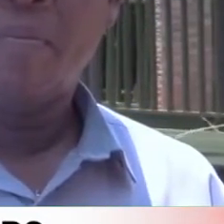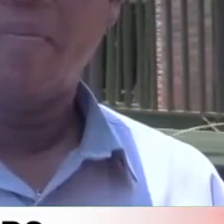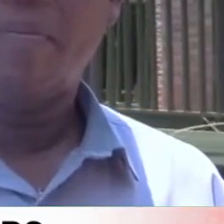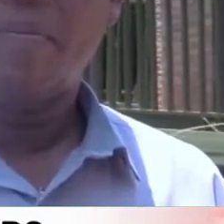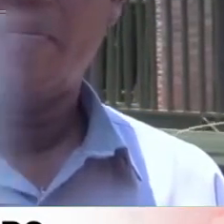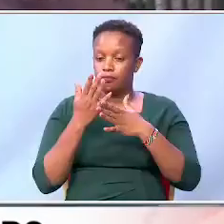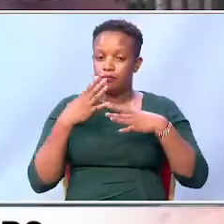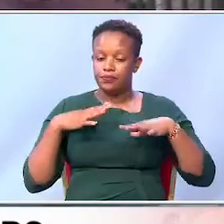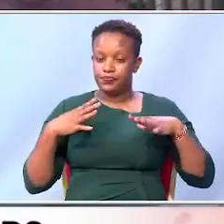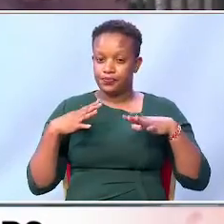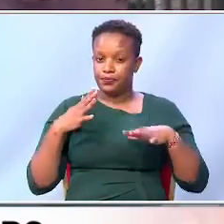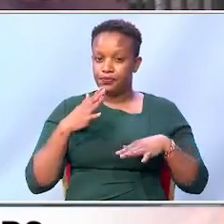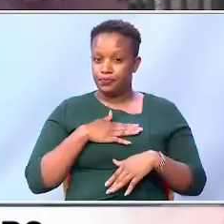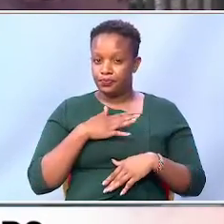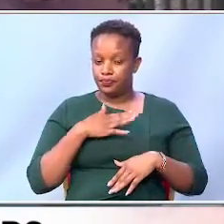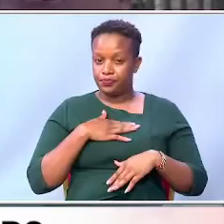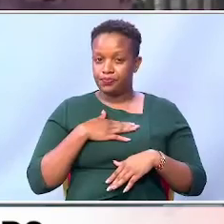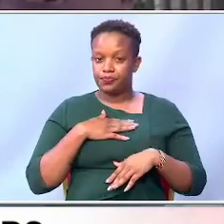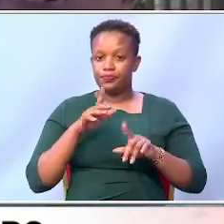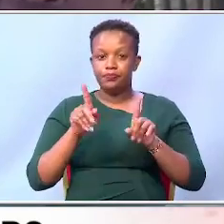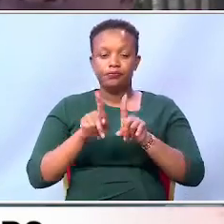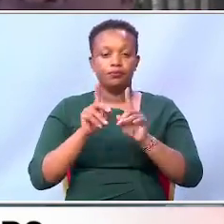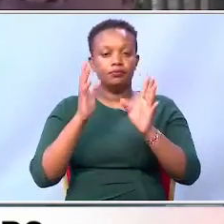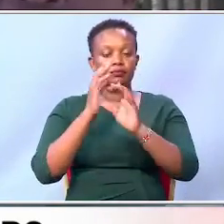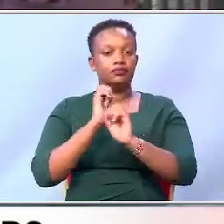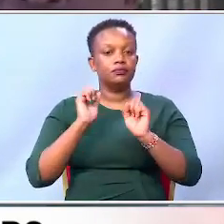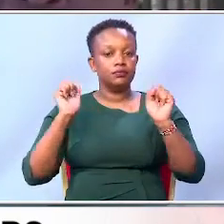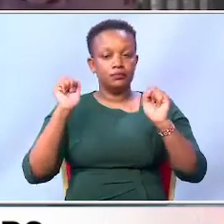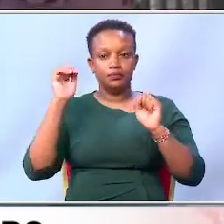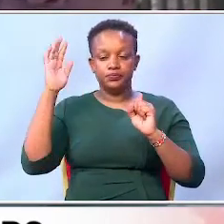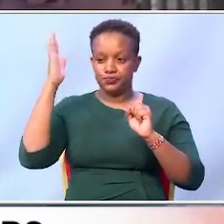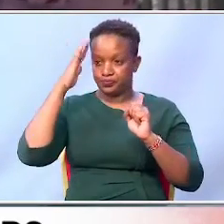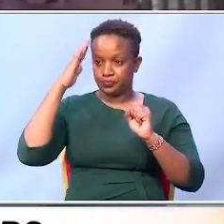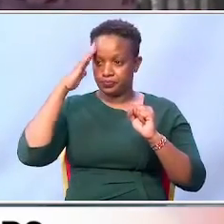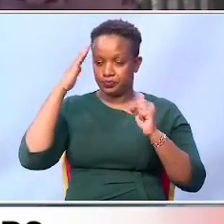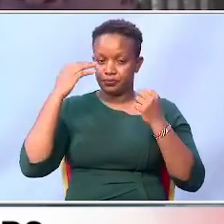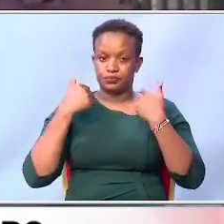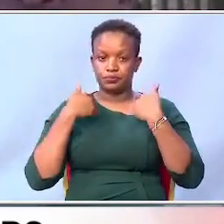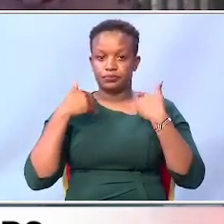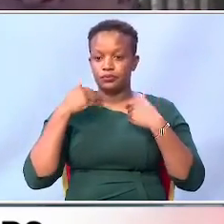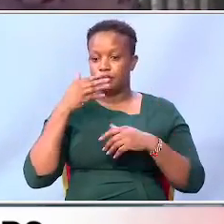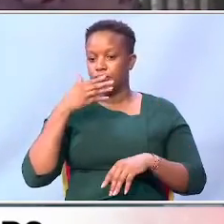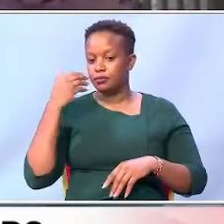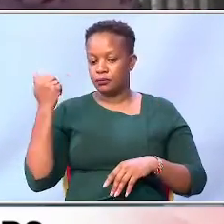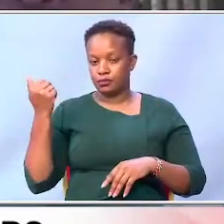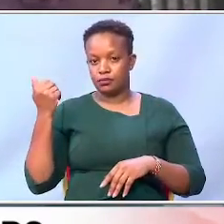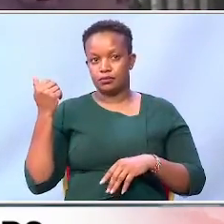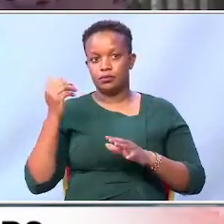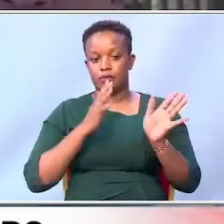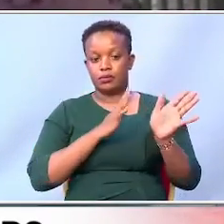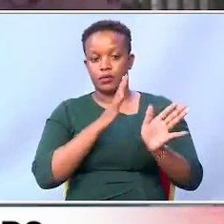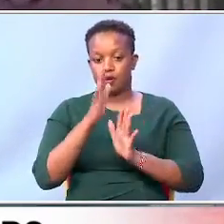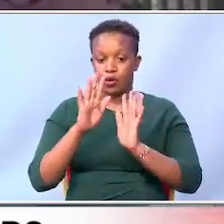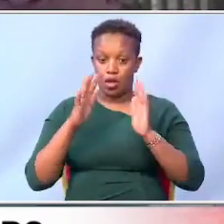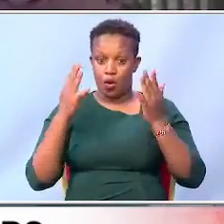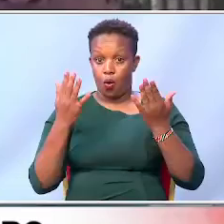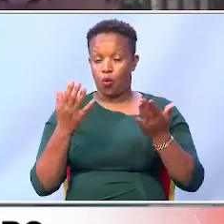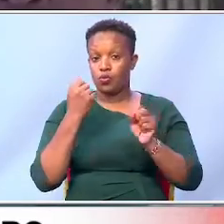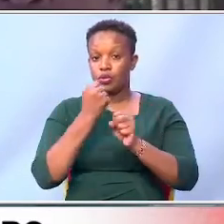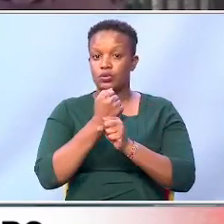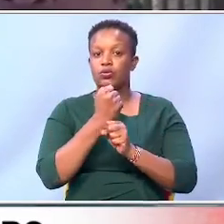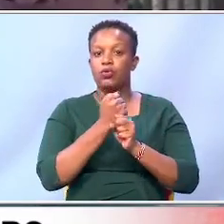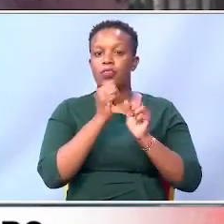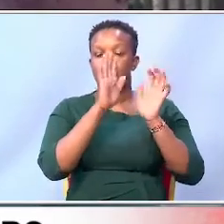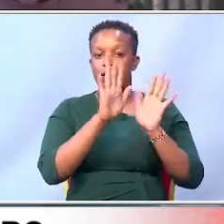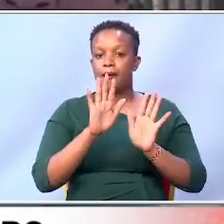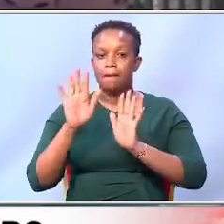the president so that we can know and have a better direction on how we are going to conduct our campaigns in the Mount Kenya